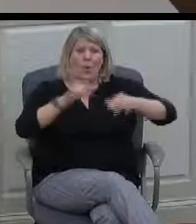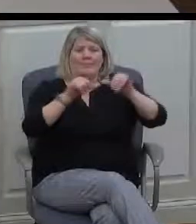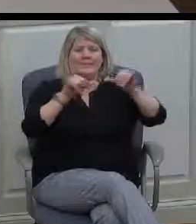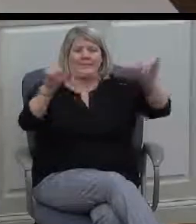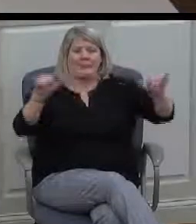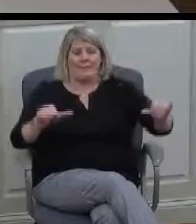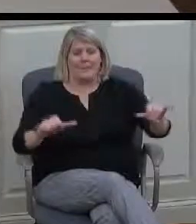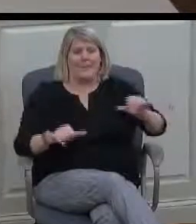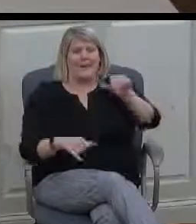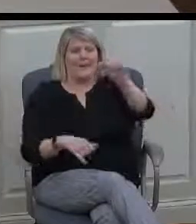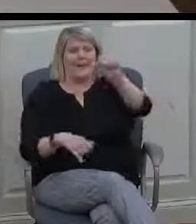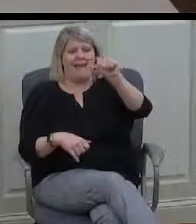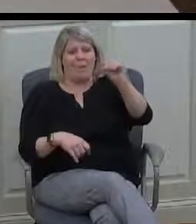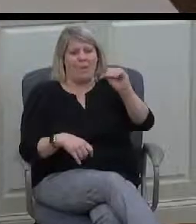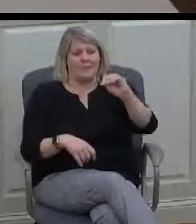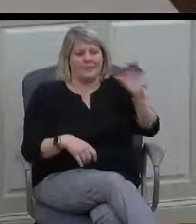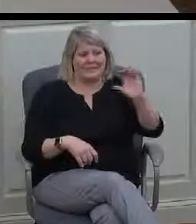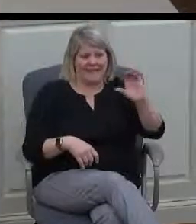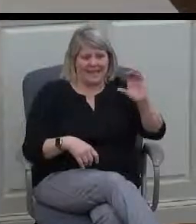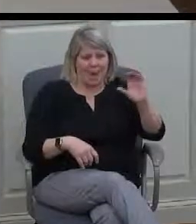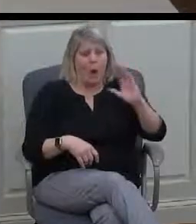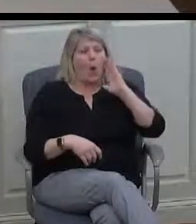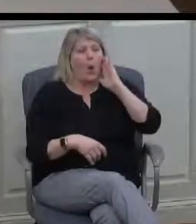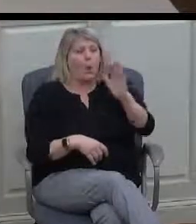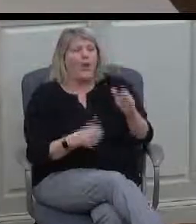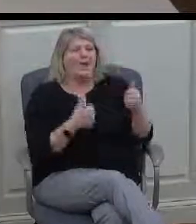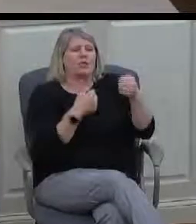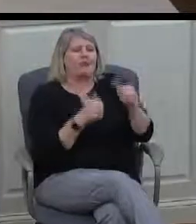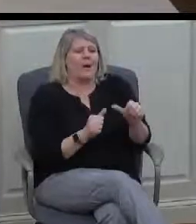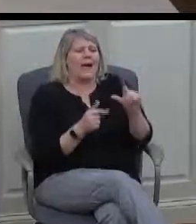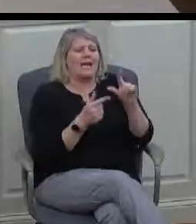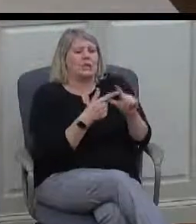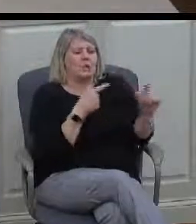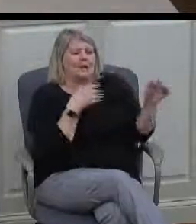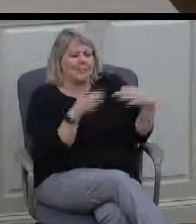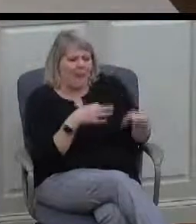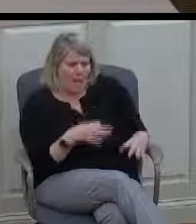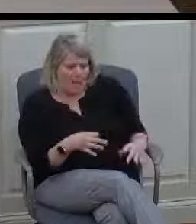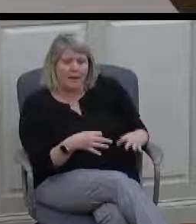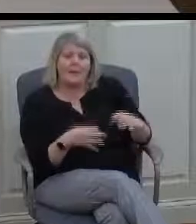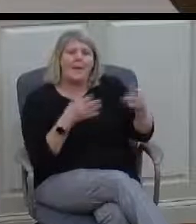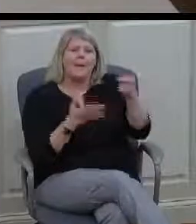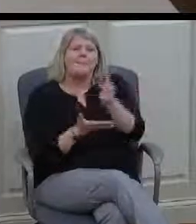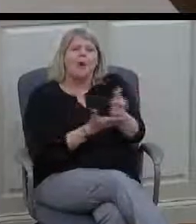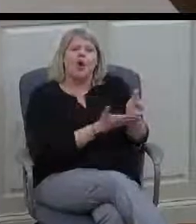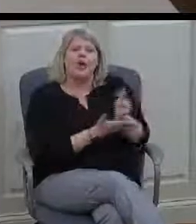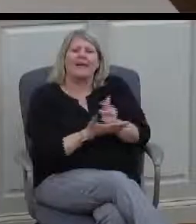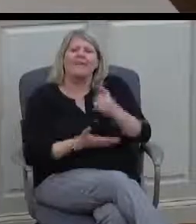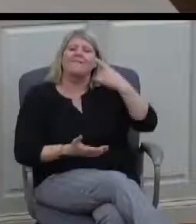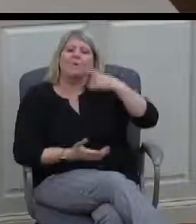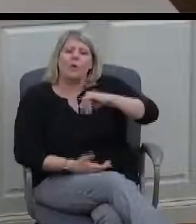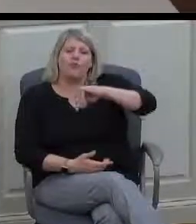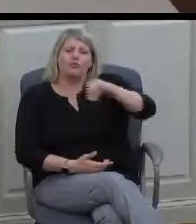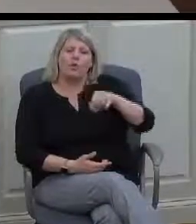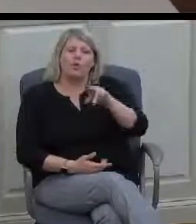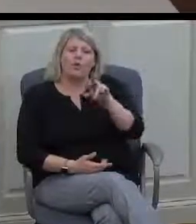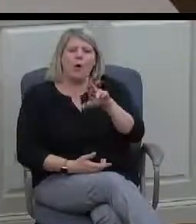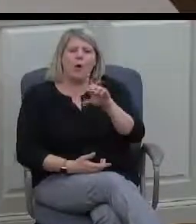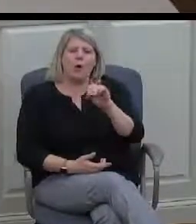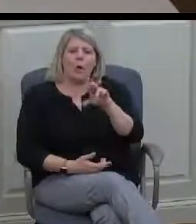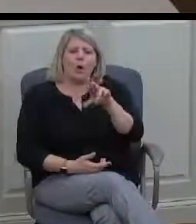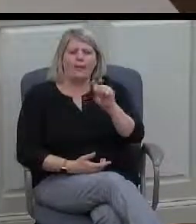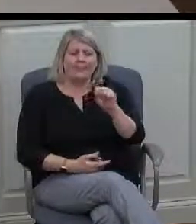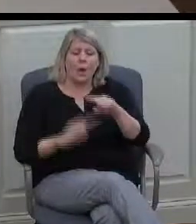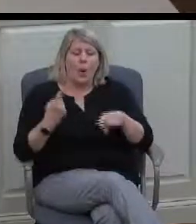AOC does stress them to provide parking for their jurors, to be honest with you. When you have a